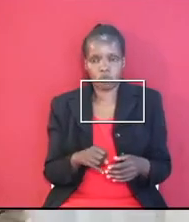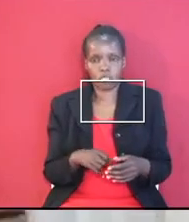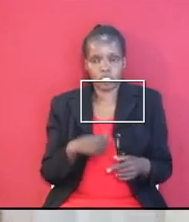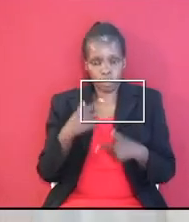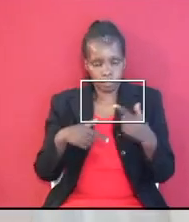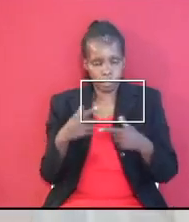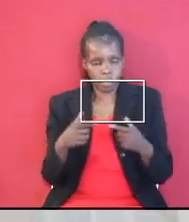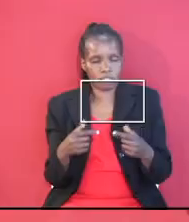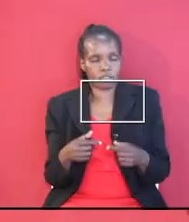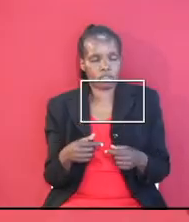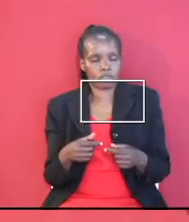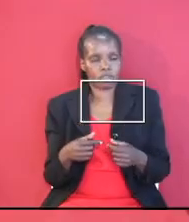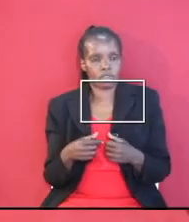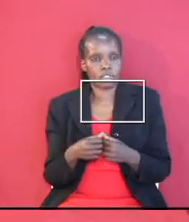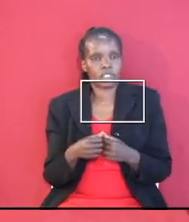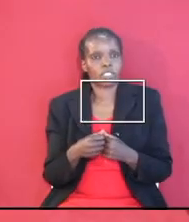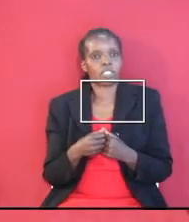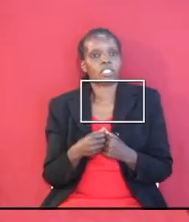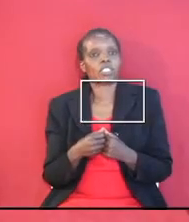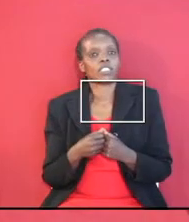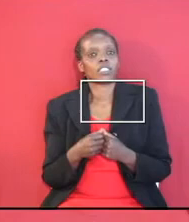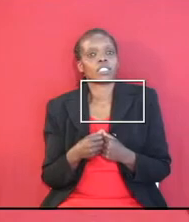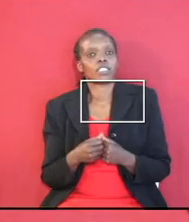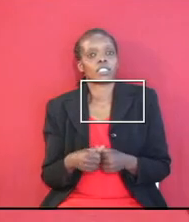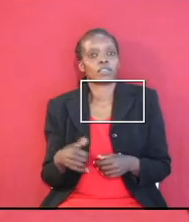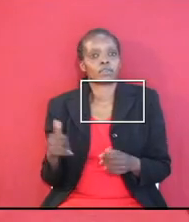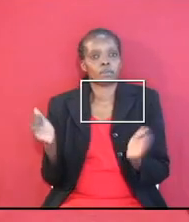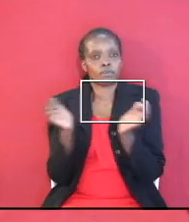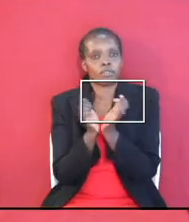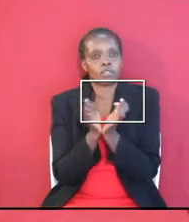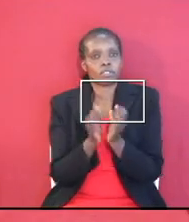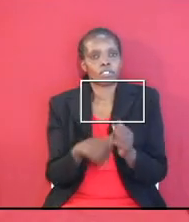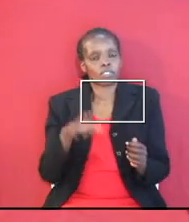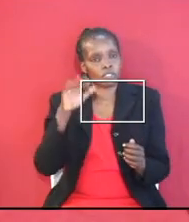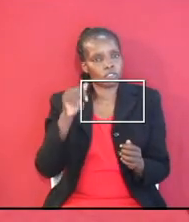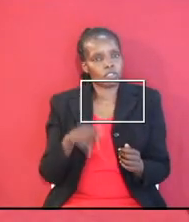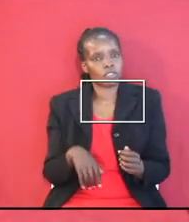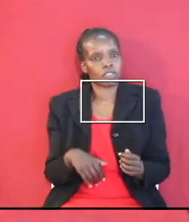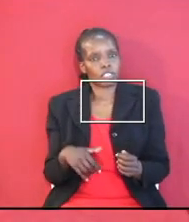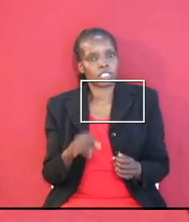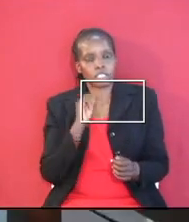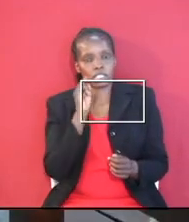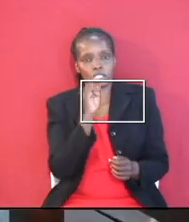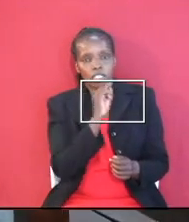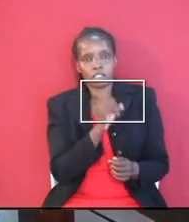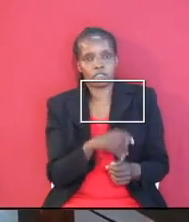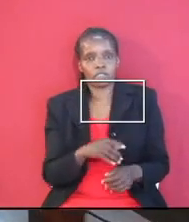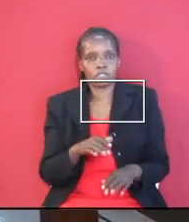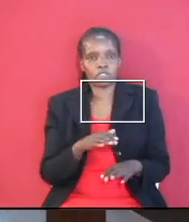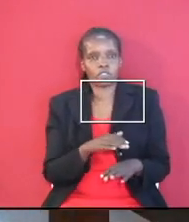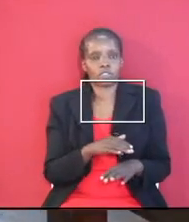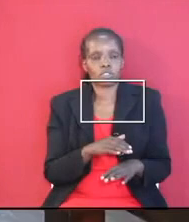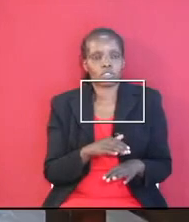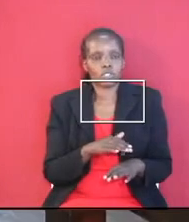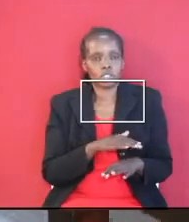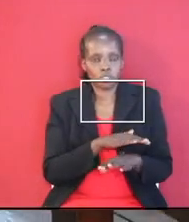Let me start from this side. Okay. Paul was called. Paul was called. And the instruction he was given to stop persecuting